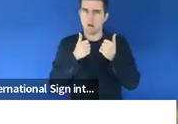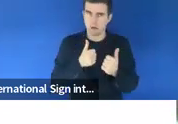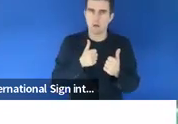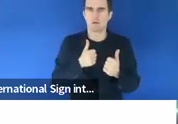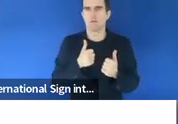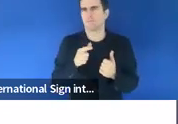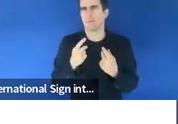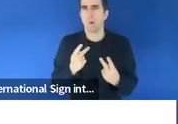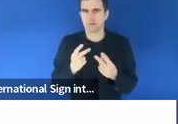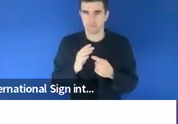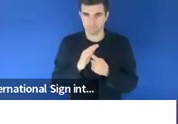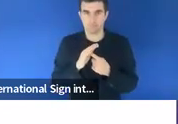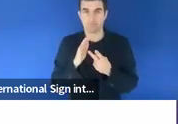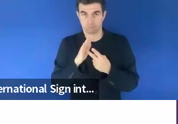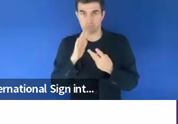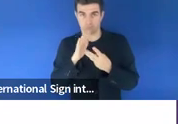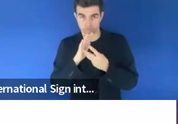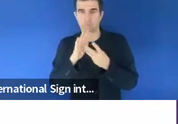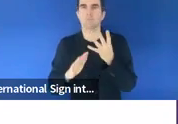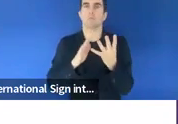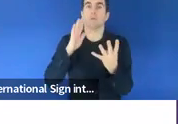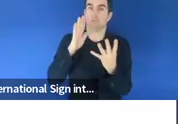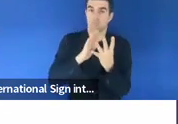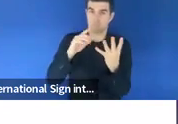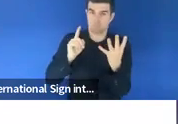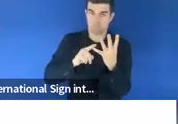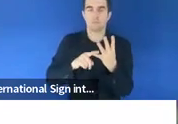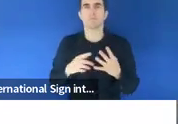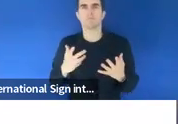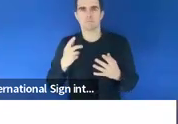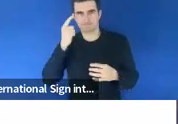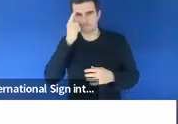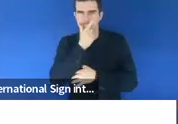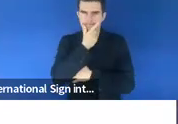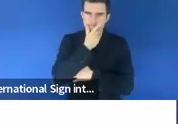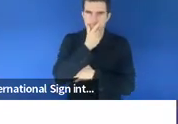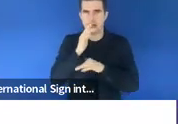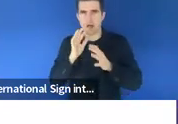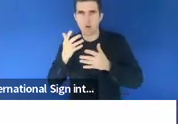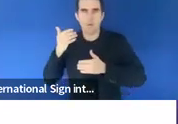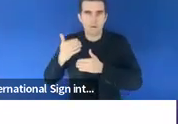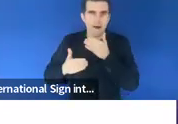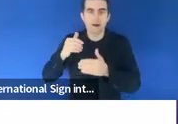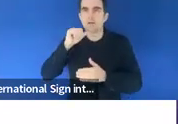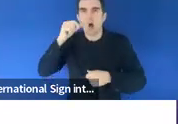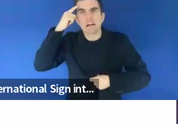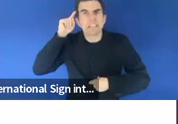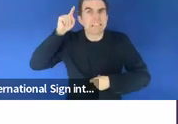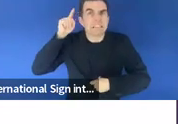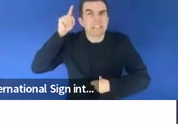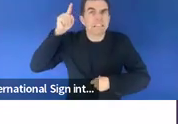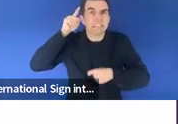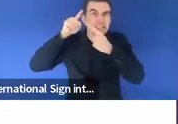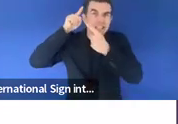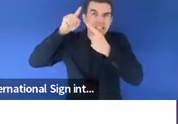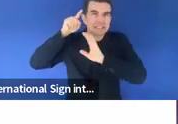and say, Anthony, how do I get money? How do I get money? How do I get money? They're so focused on getting money that they forget that there's a whole process